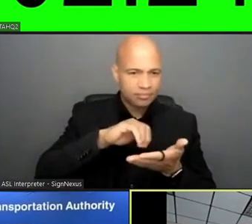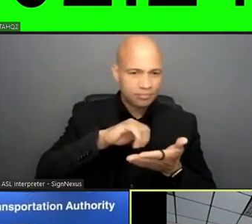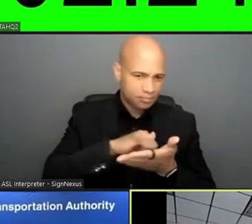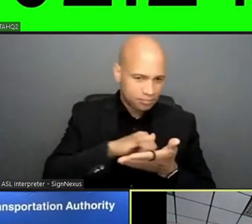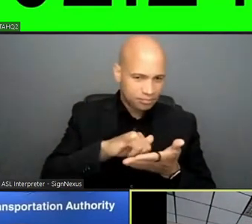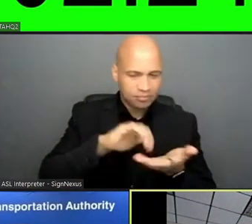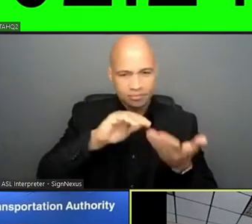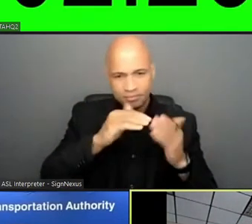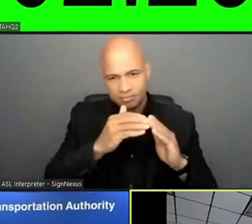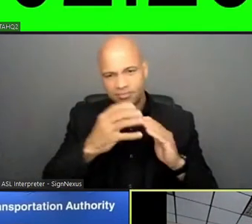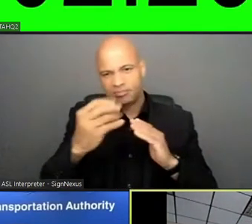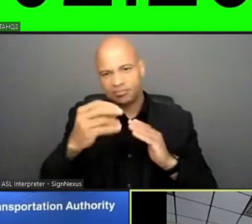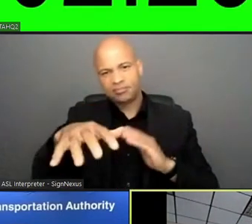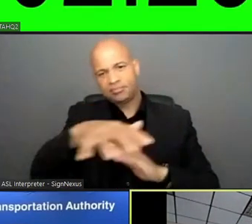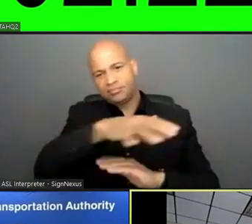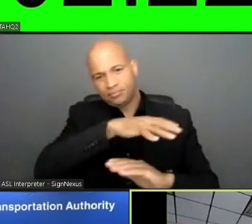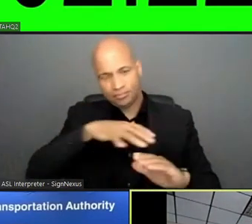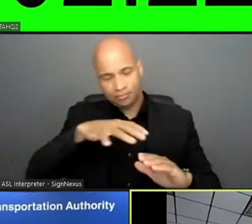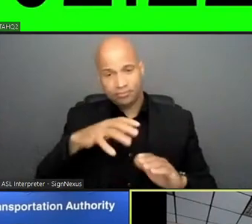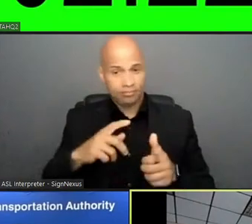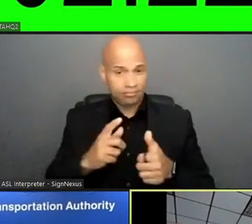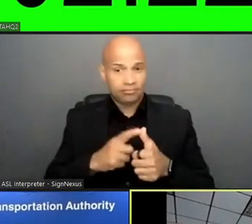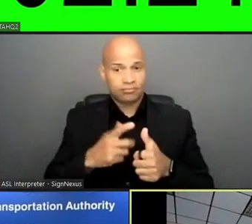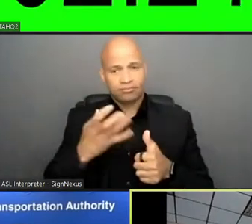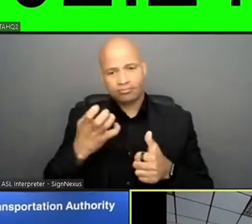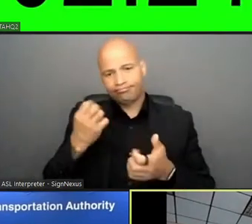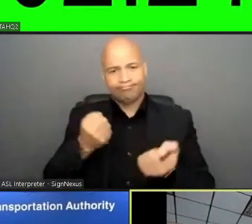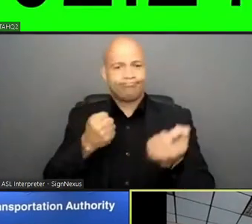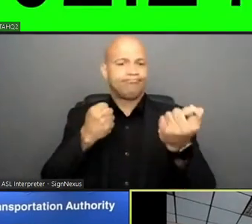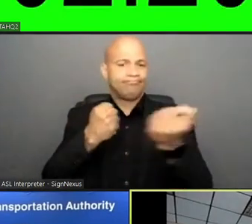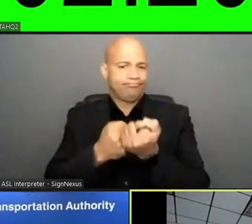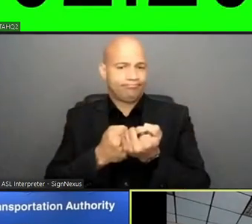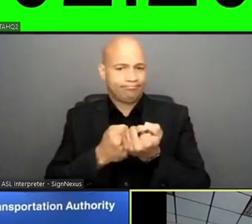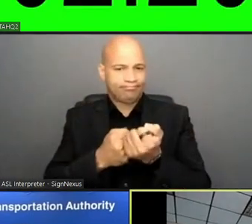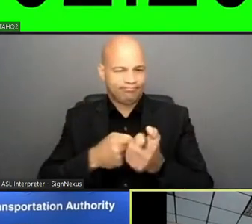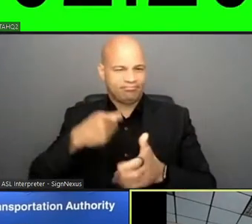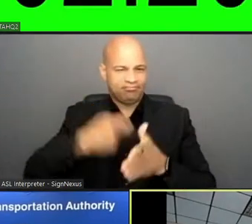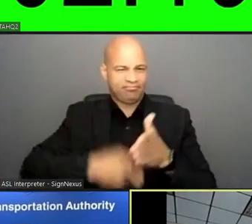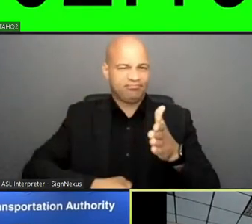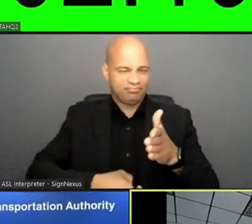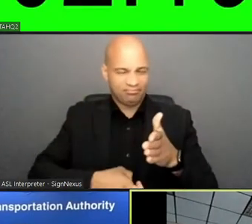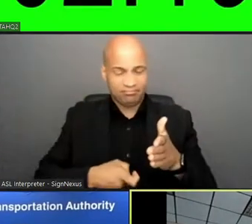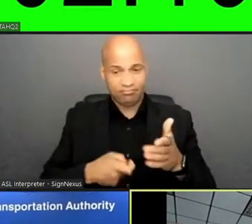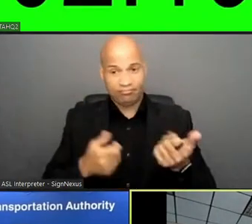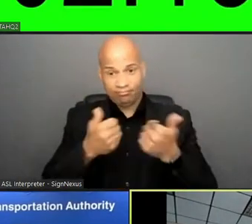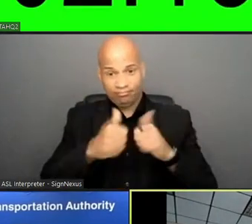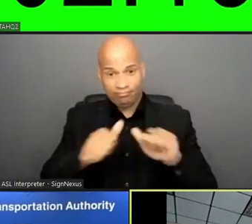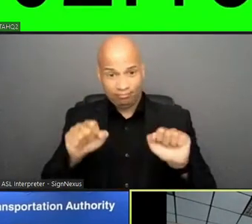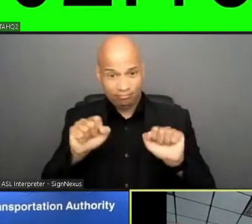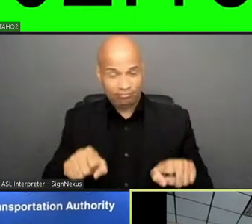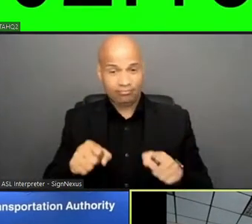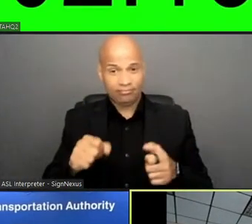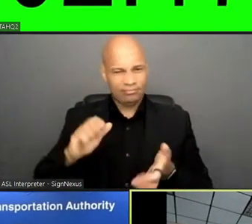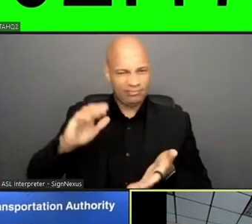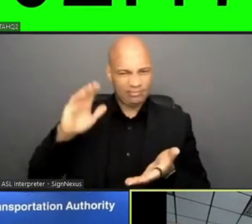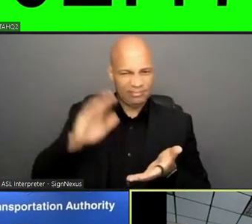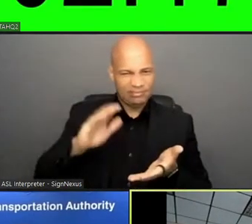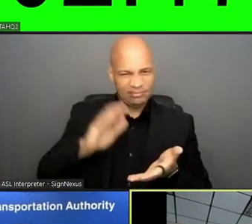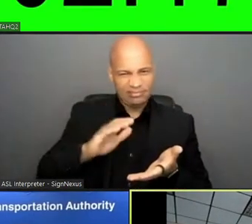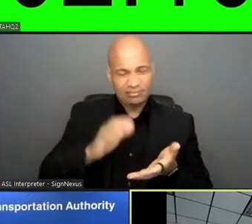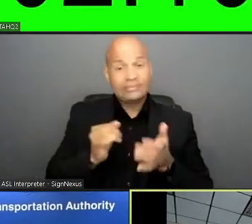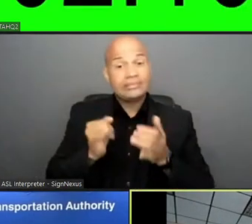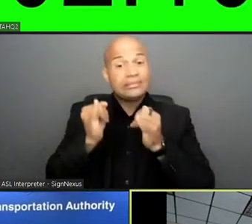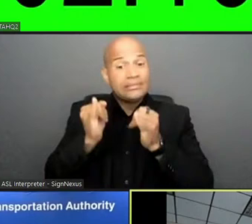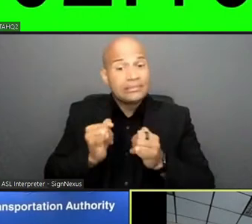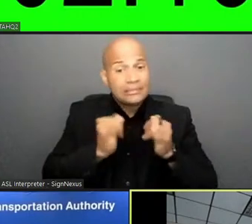first I would like to say that I support congestion pricing I support anything we can do to reduce the number of individual